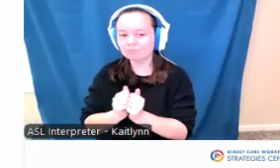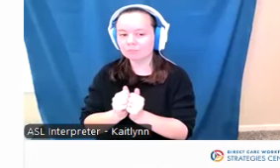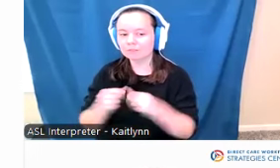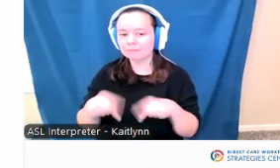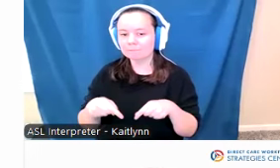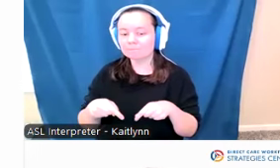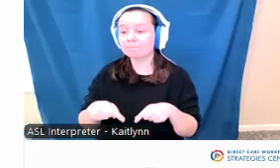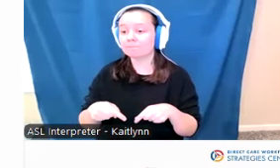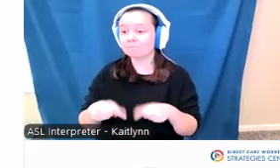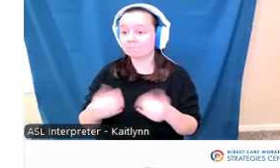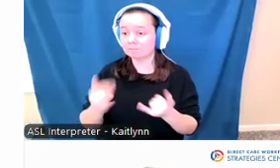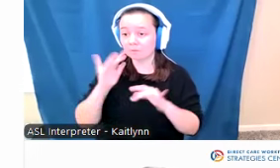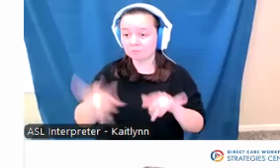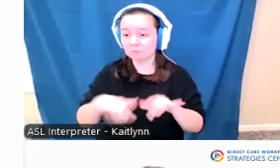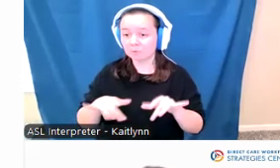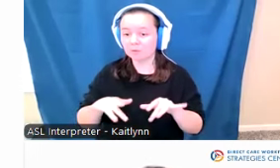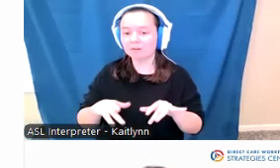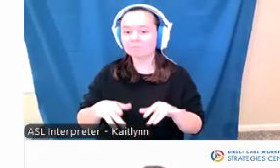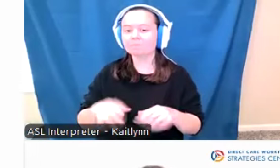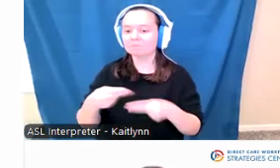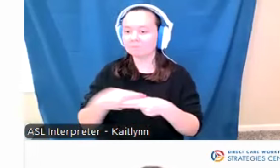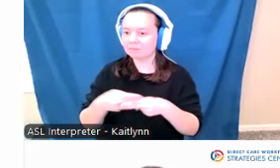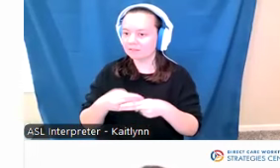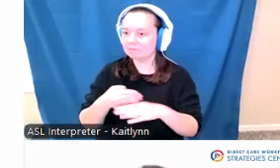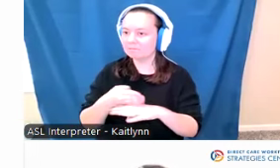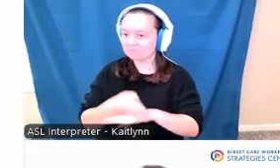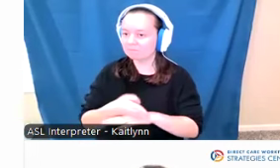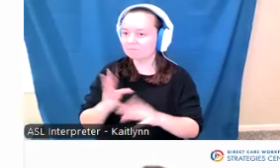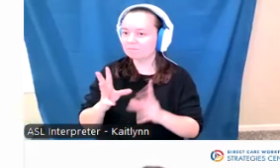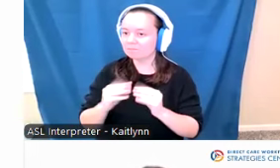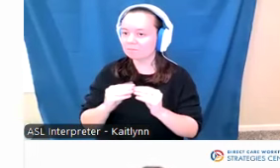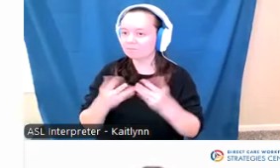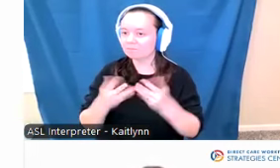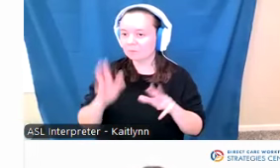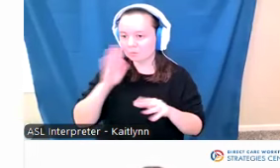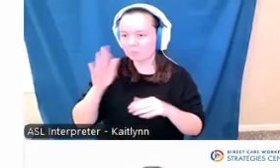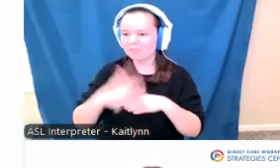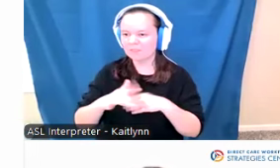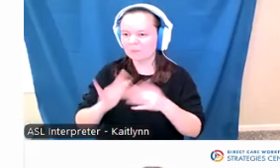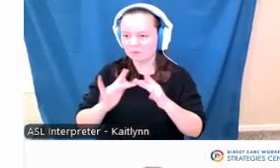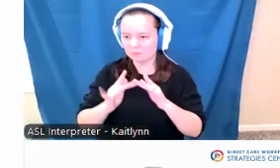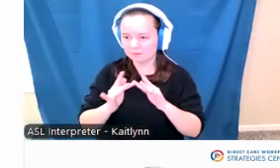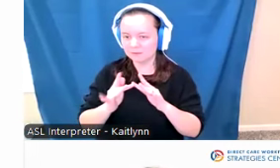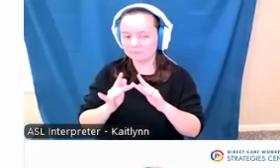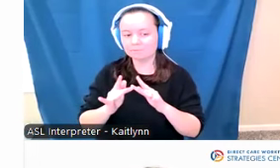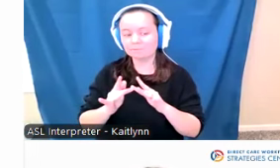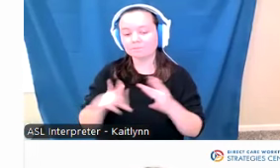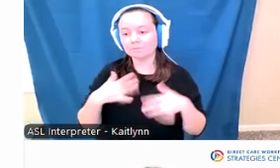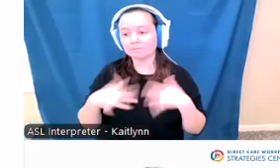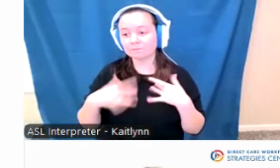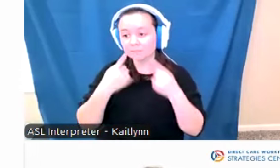on the ACL website. We are also excited to announce that HHS has announced the TA